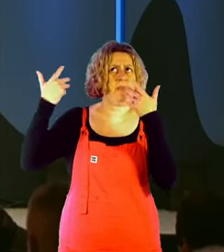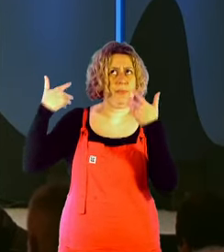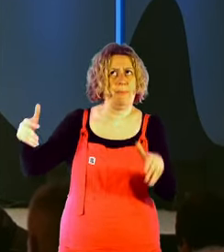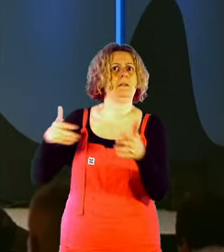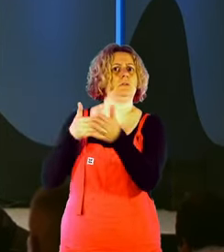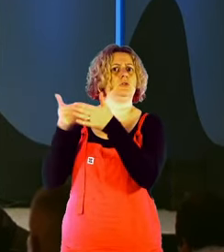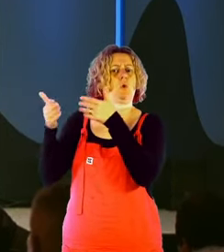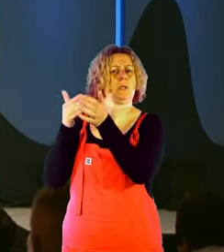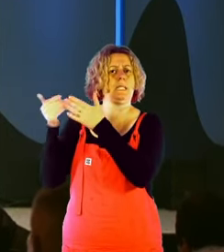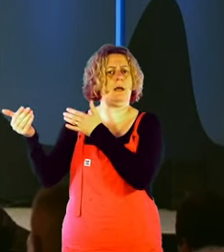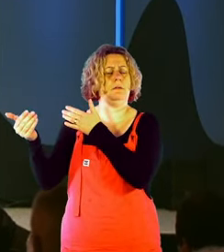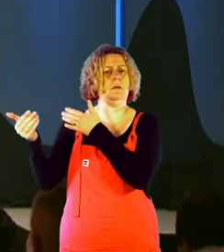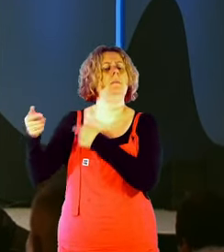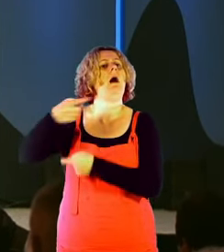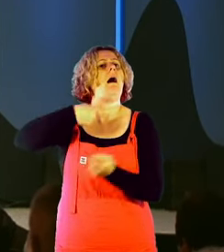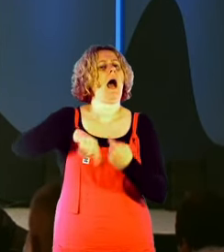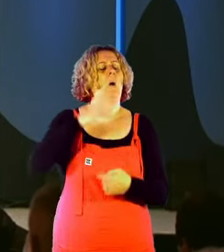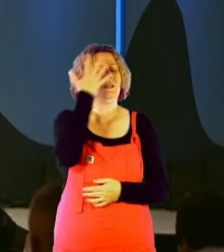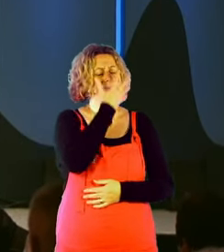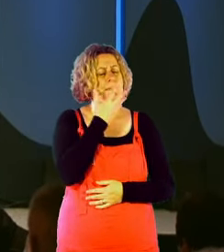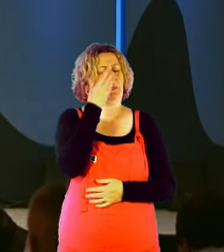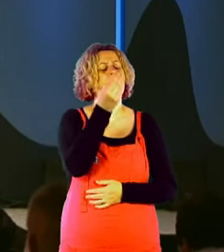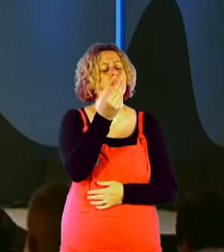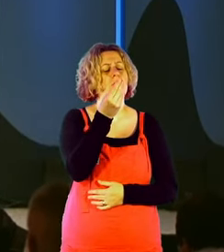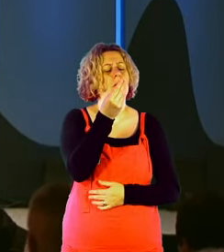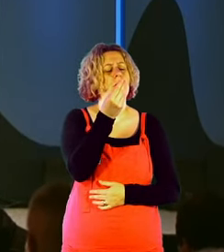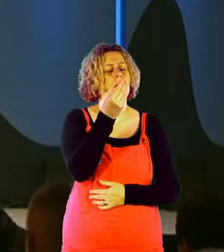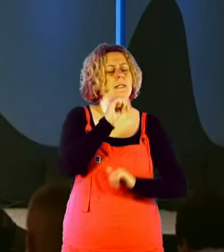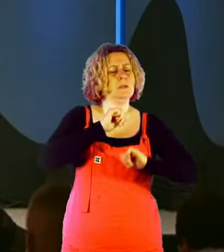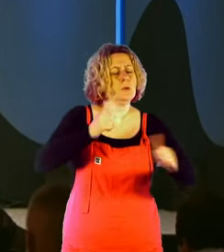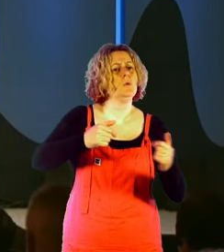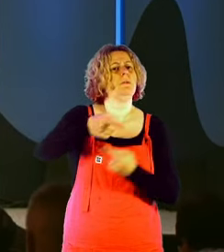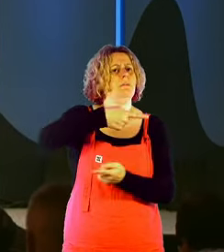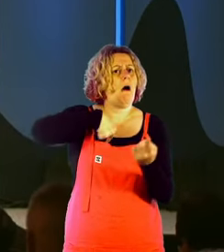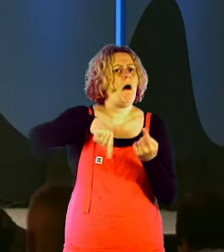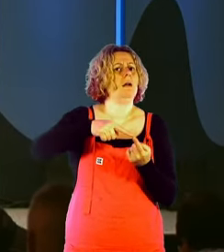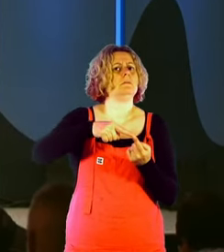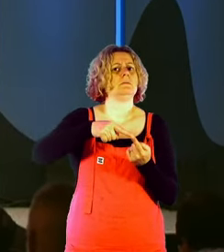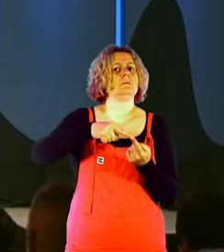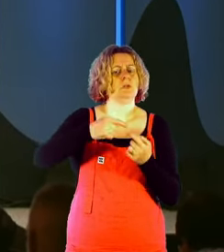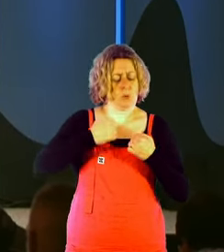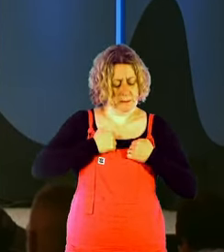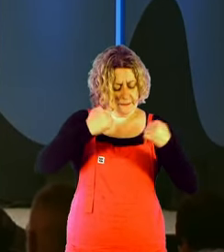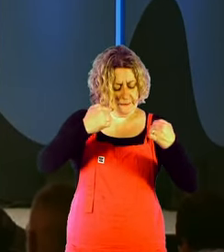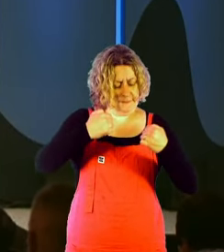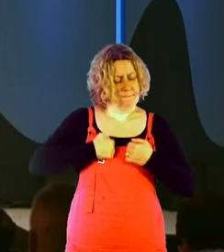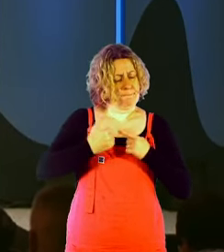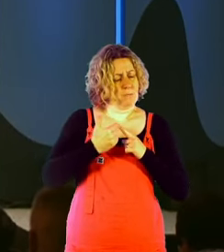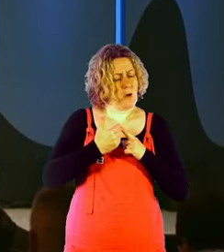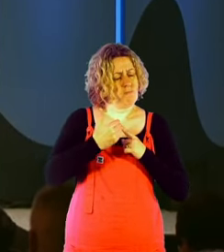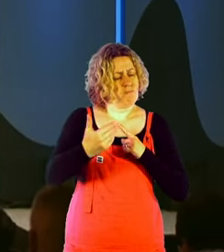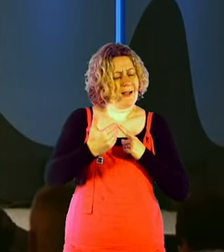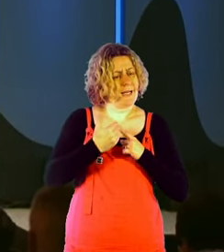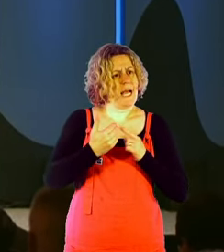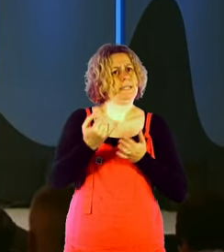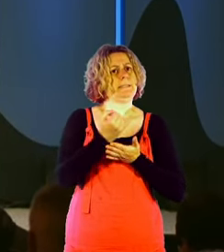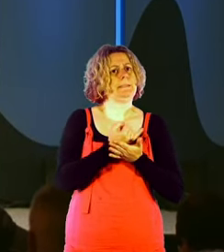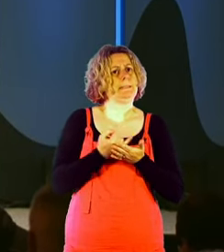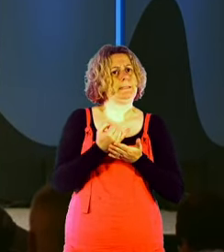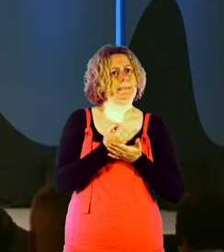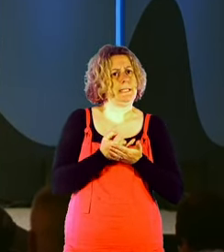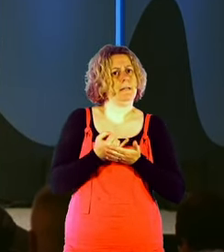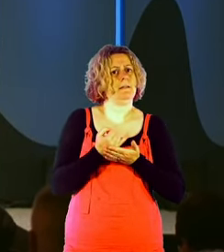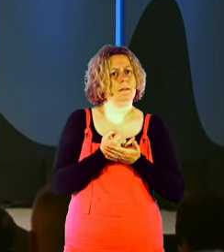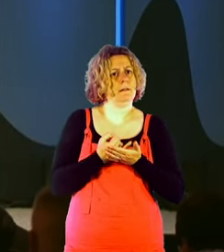spiritual status, that is about recognizing not just a sin that we happen to have done,